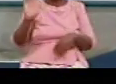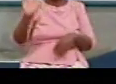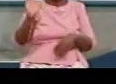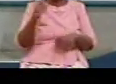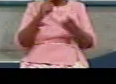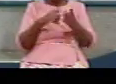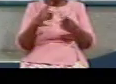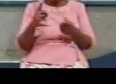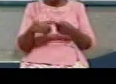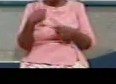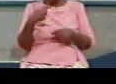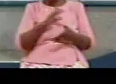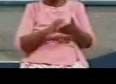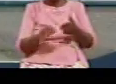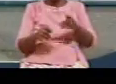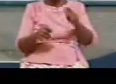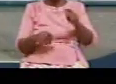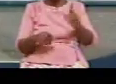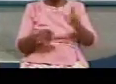says in